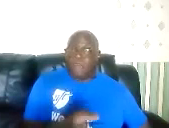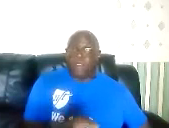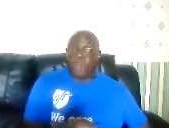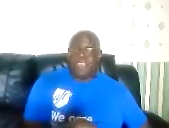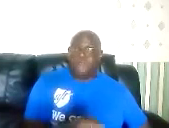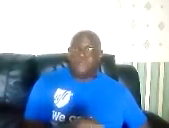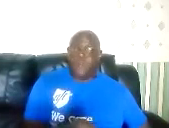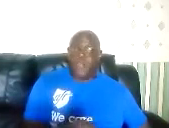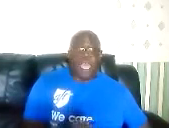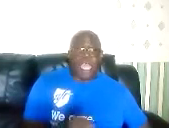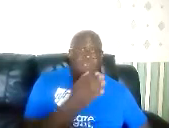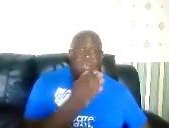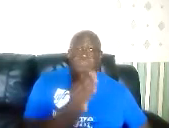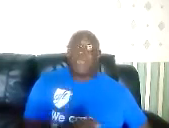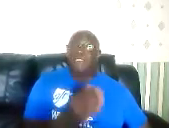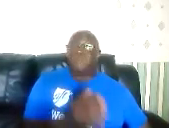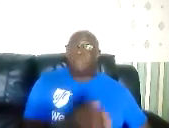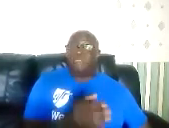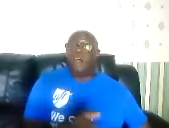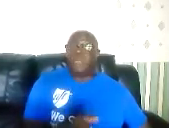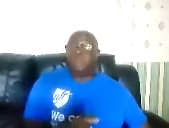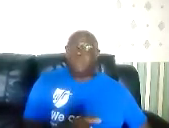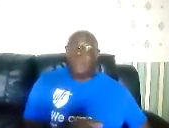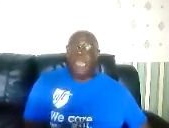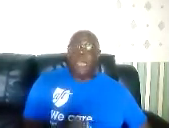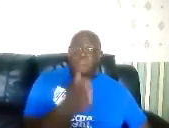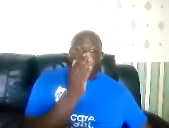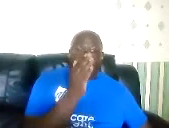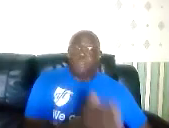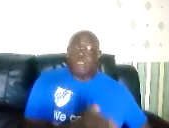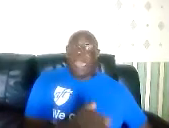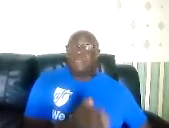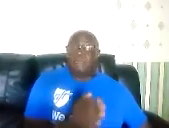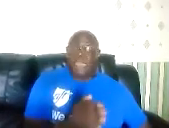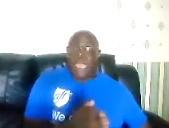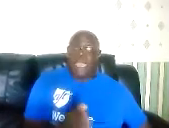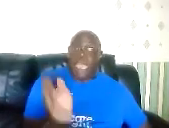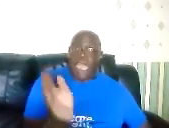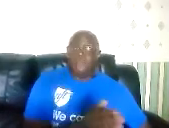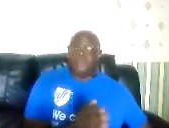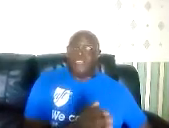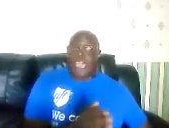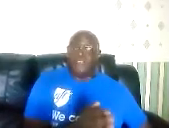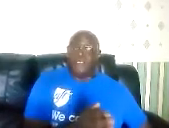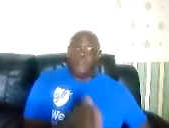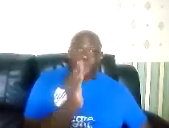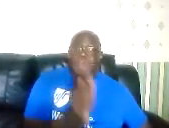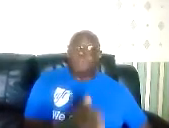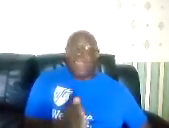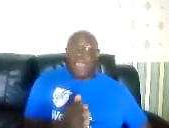particularly staff that do telephony work. And we've had massive arguments about it. But as soon as the pandemic hit, everything